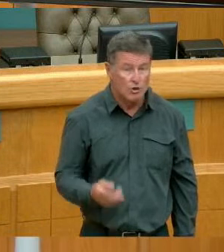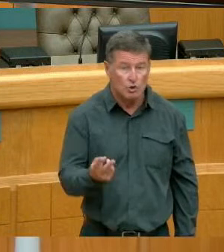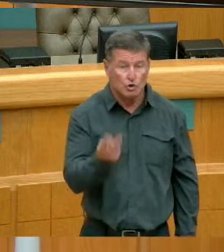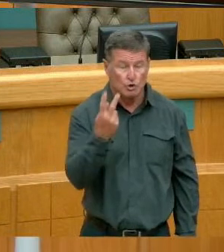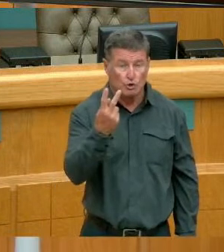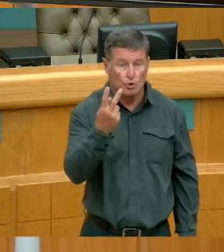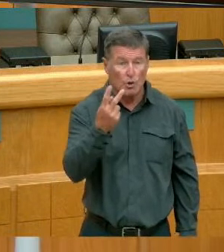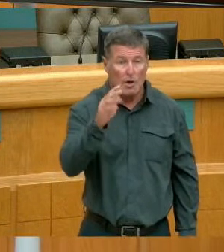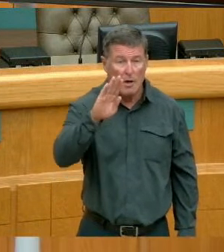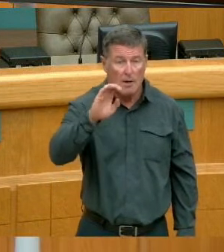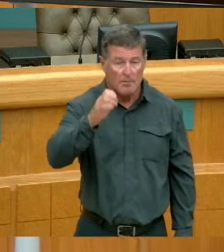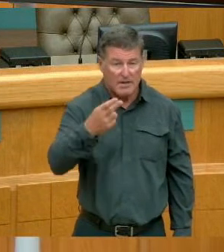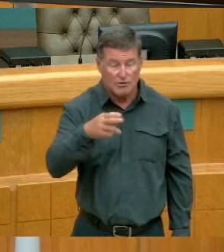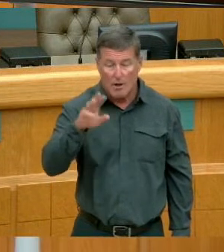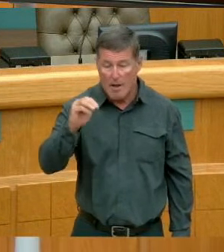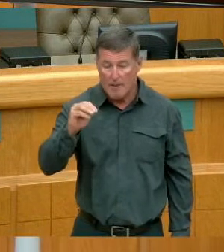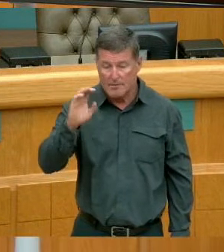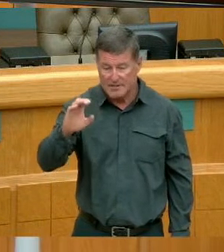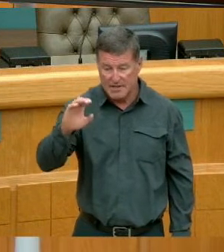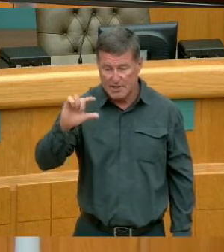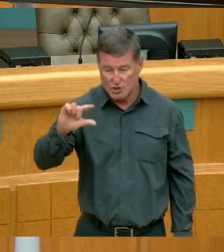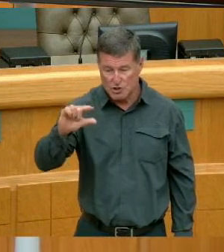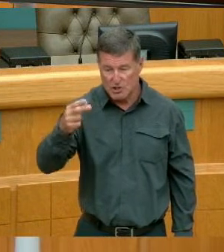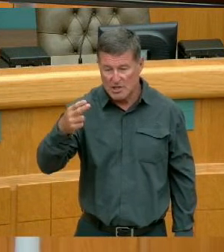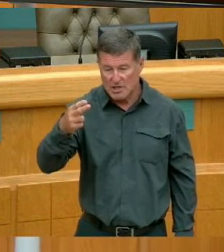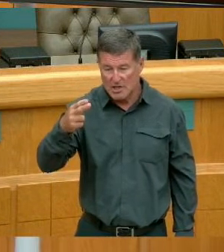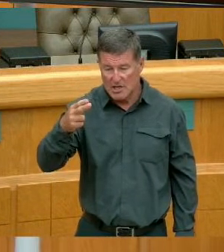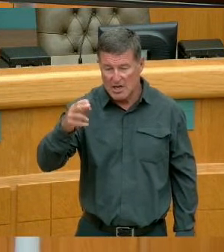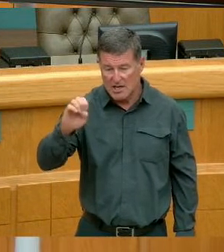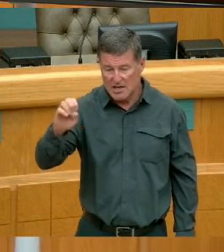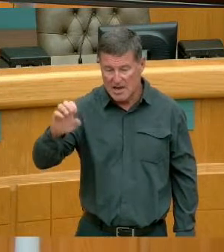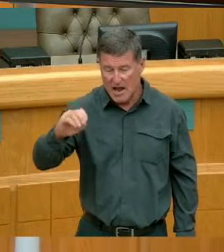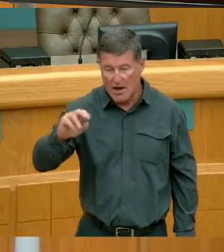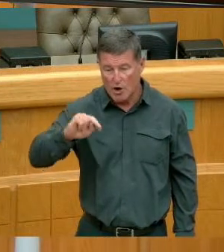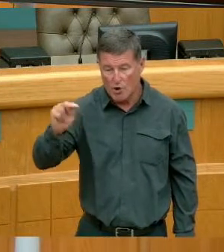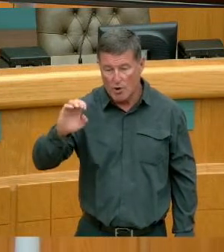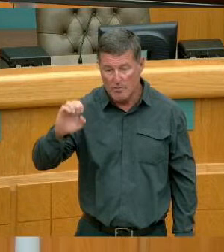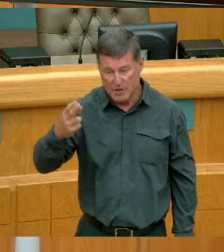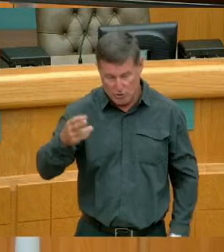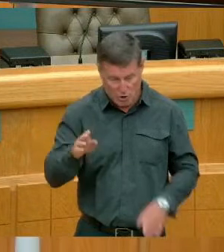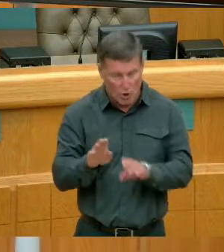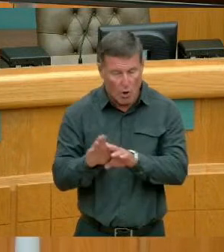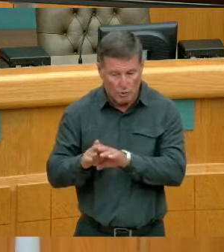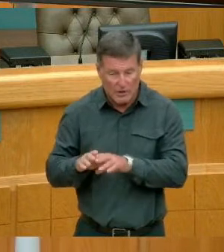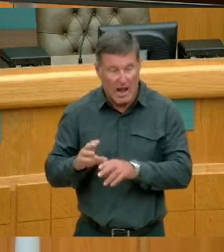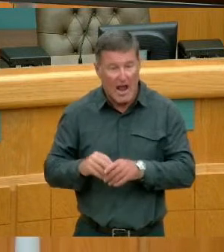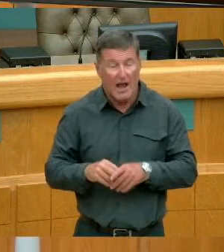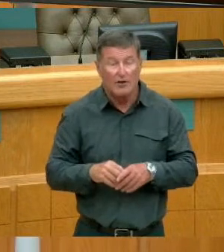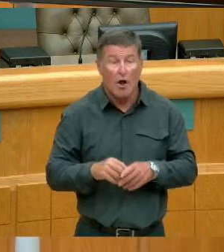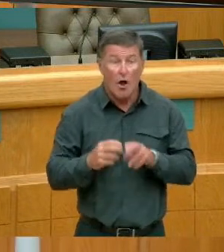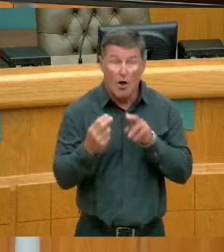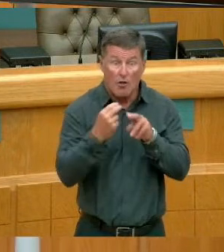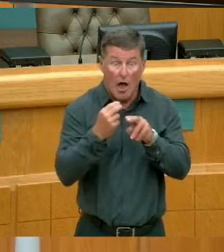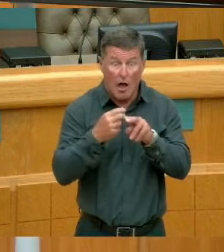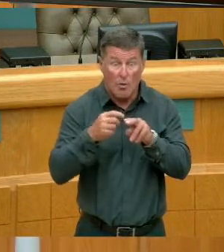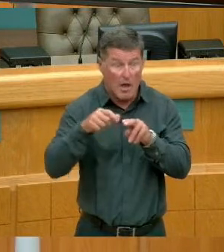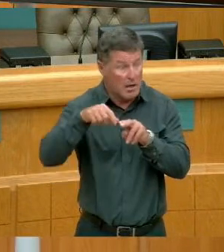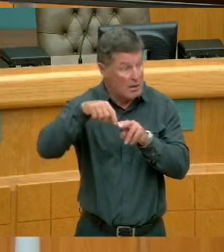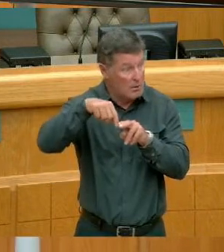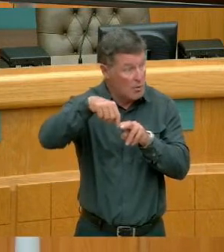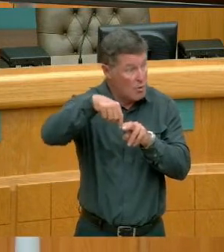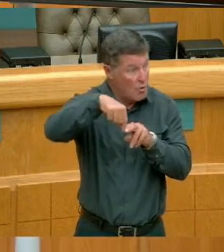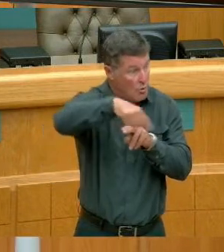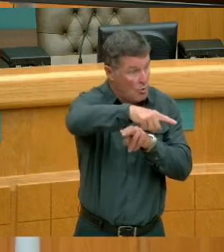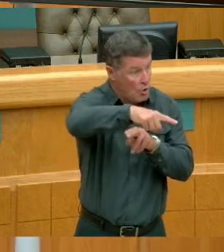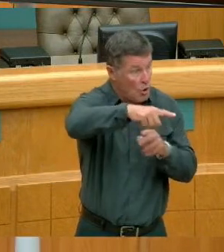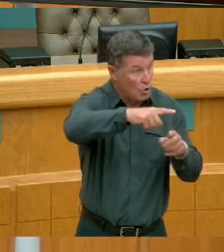beaches, McGee Beach and North Beach, and then the access roads on the Gulf beaches. The city will have